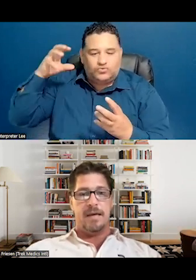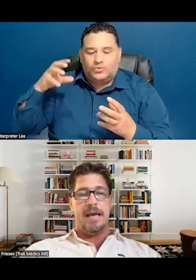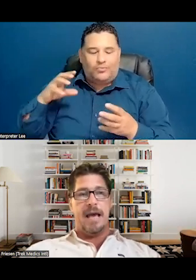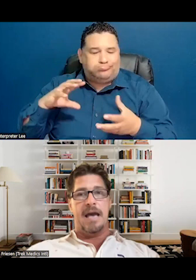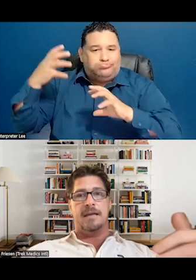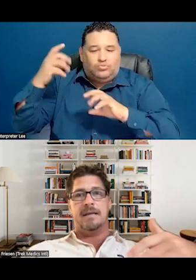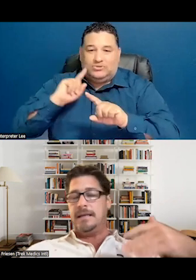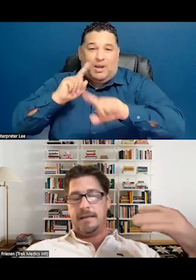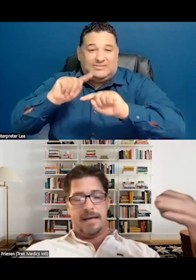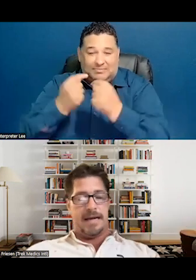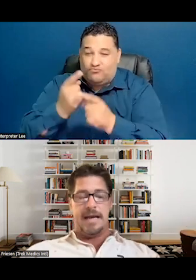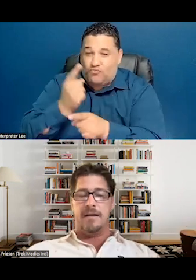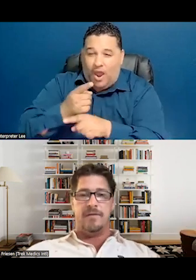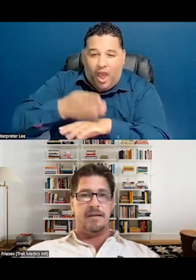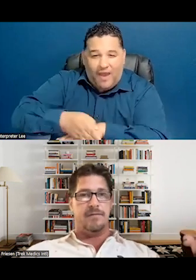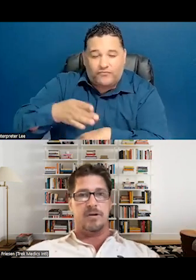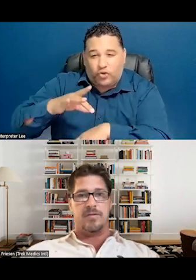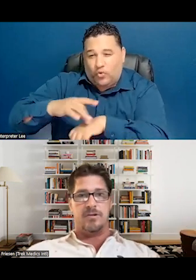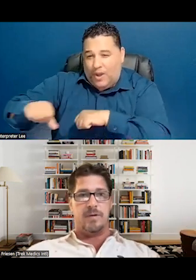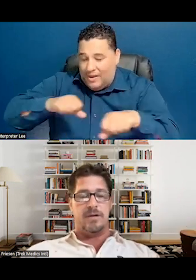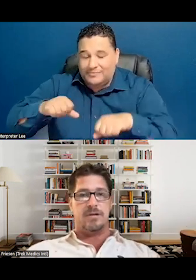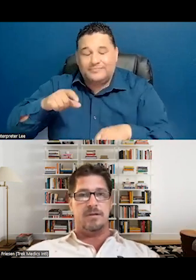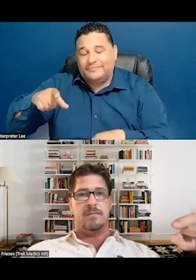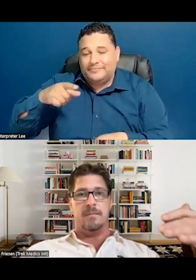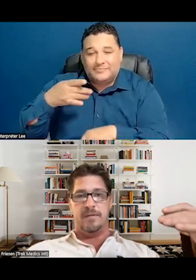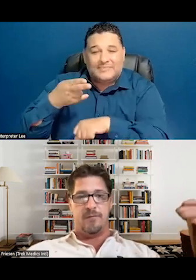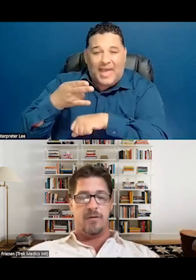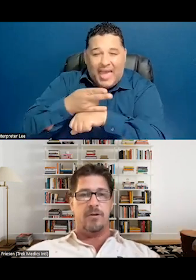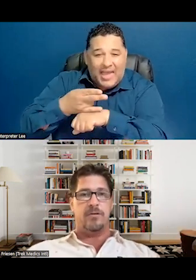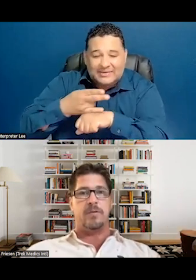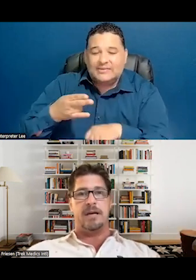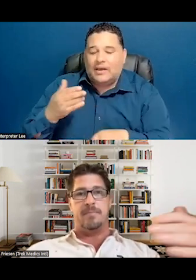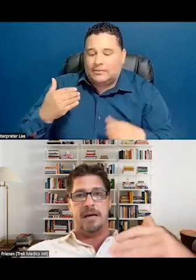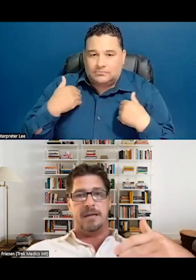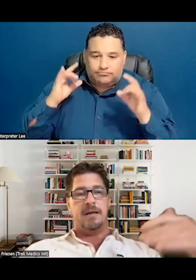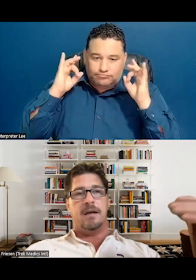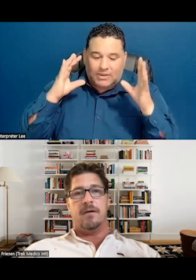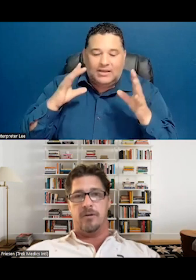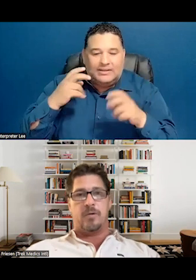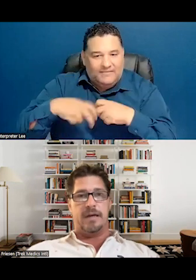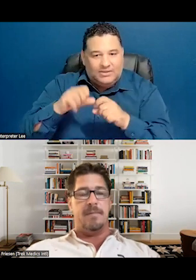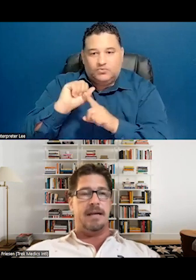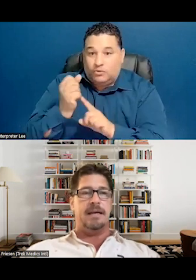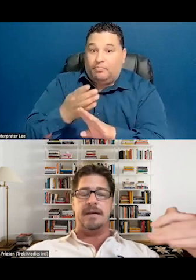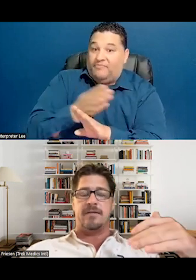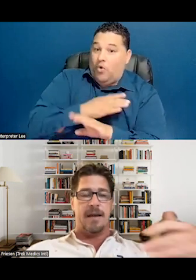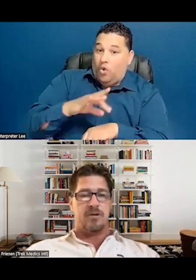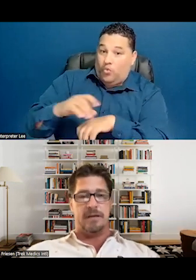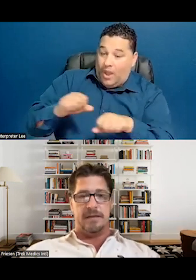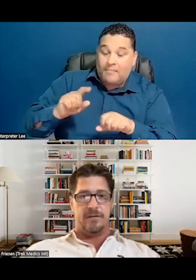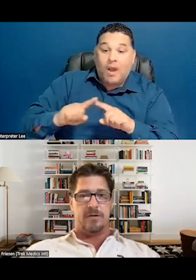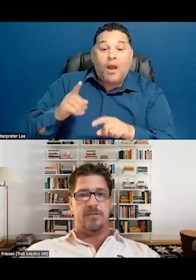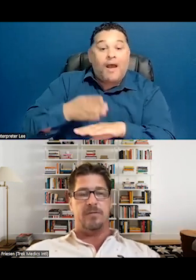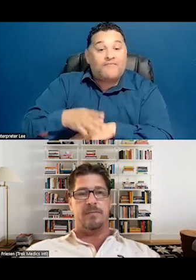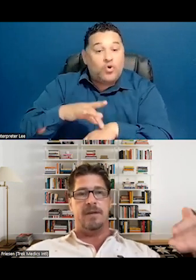aftermath. And Haiti had a very difficult situation before the earthquake, but earthquake made it